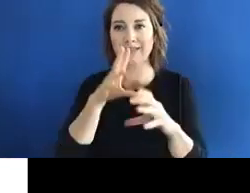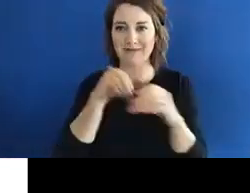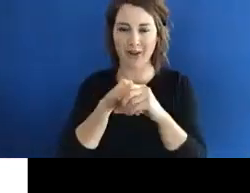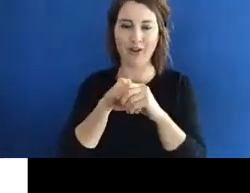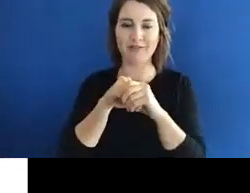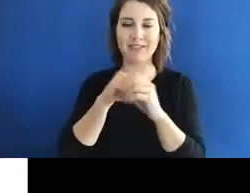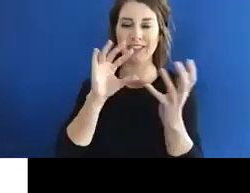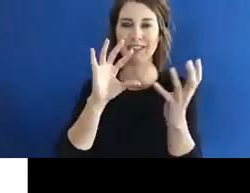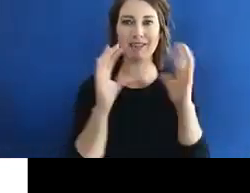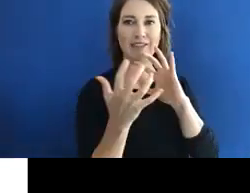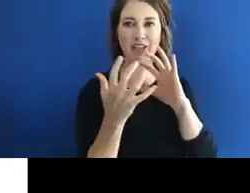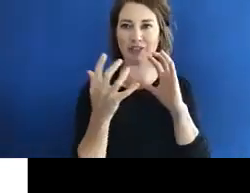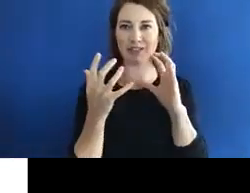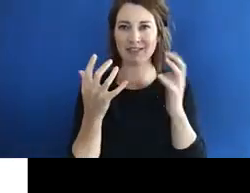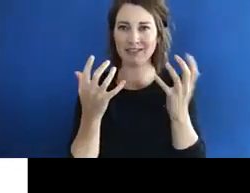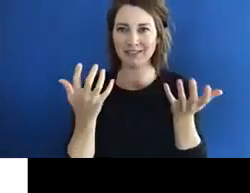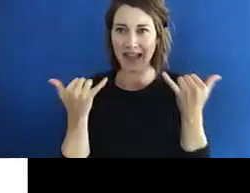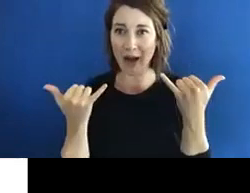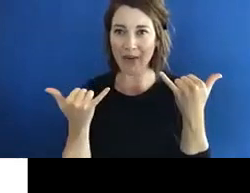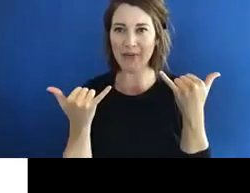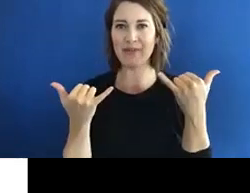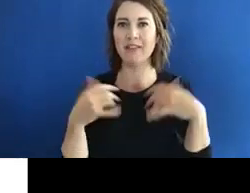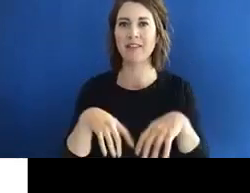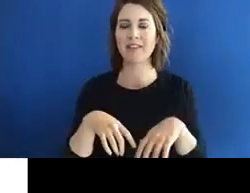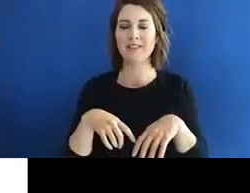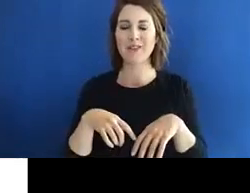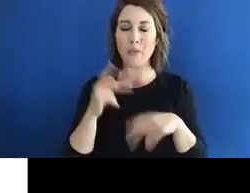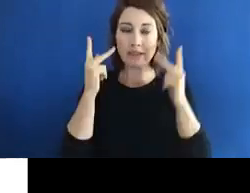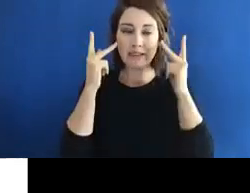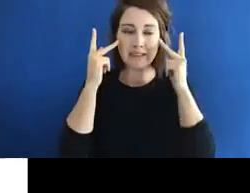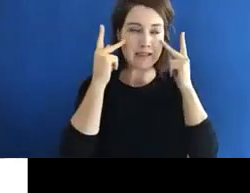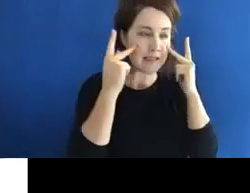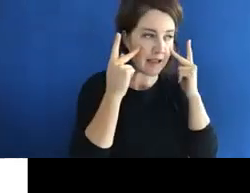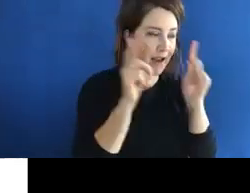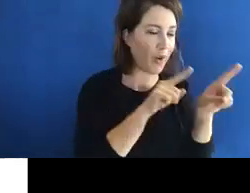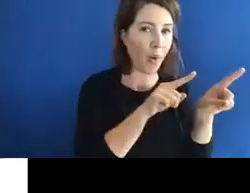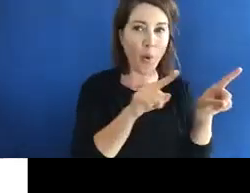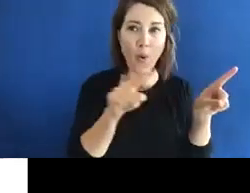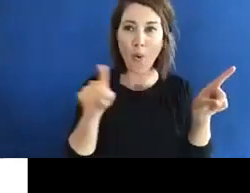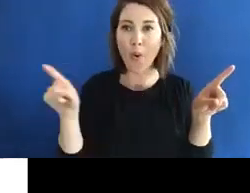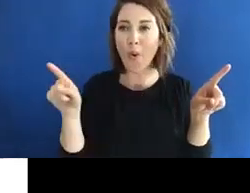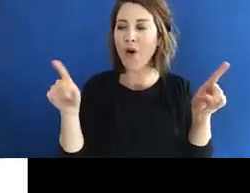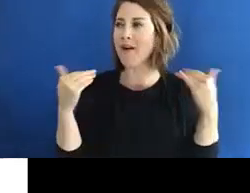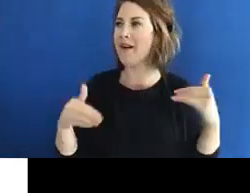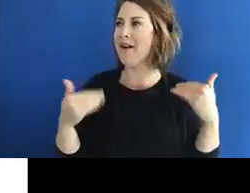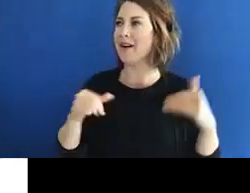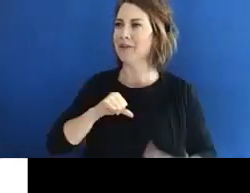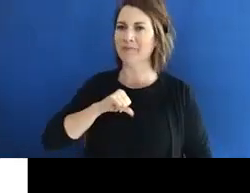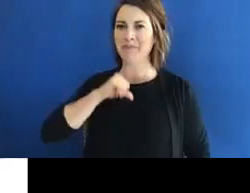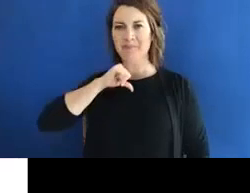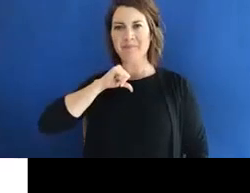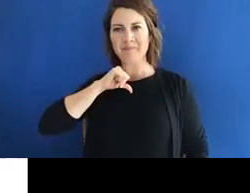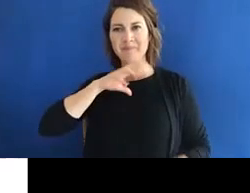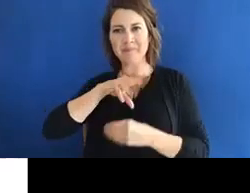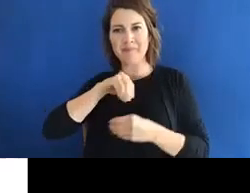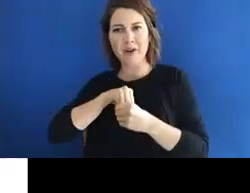seeing that and knowing that there's a pride in that 100-year history individuals that came before us and the